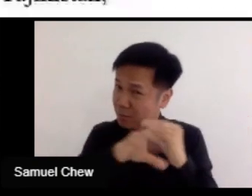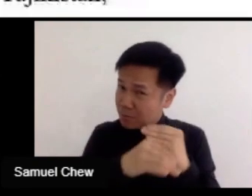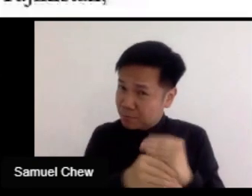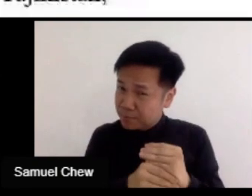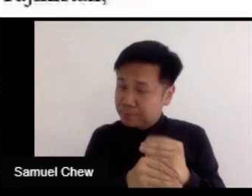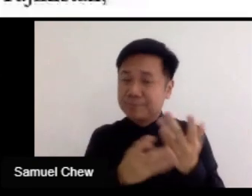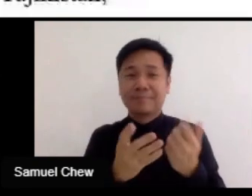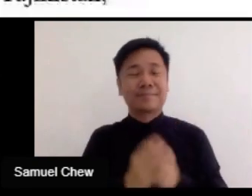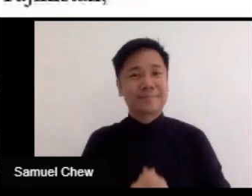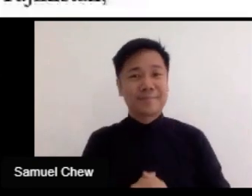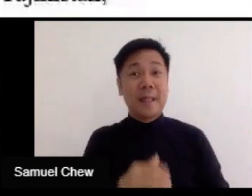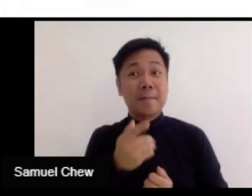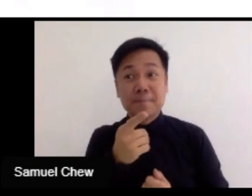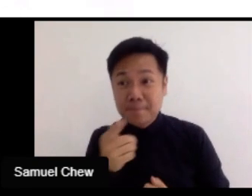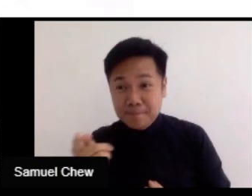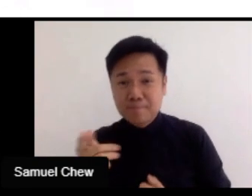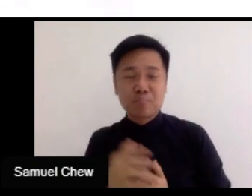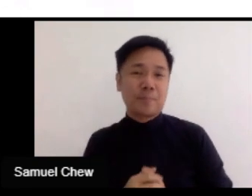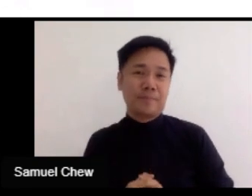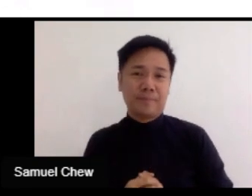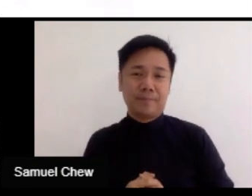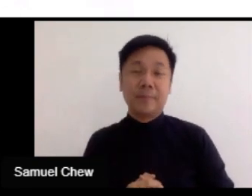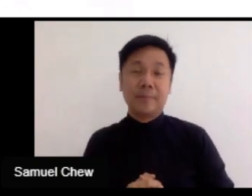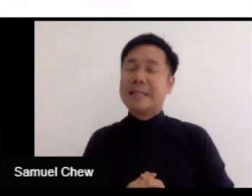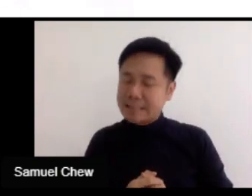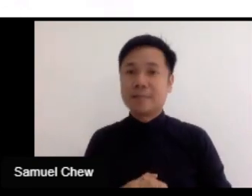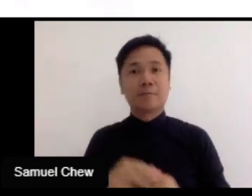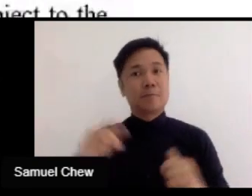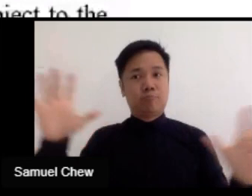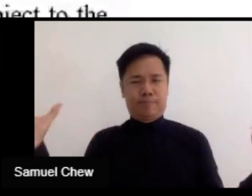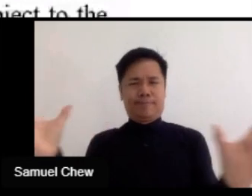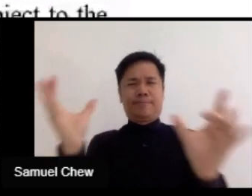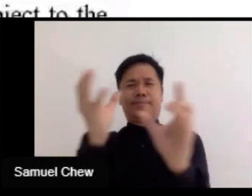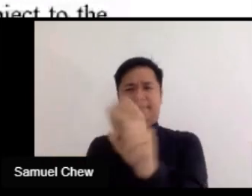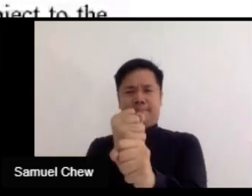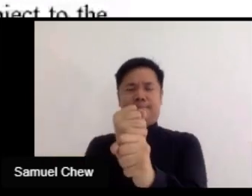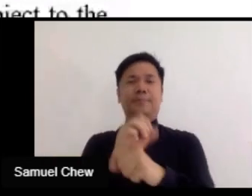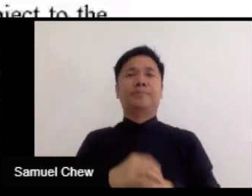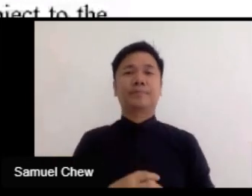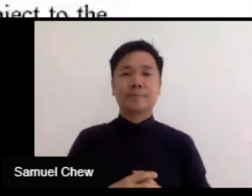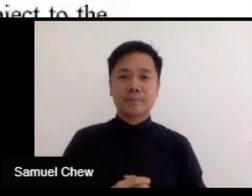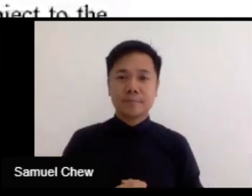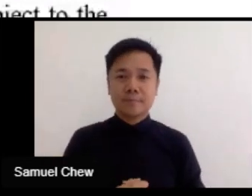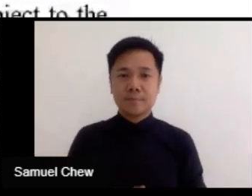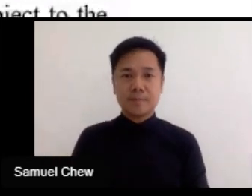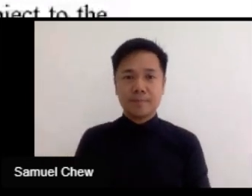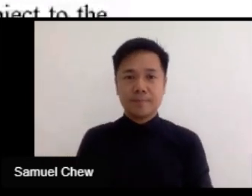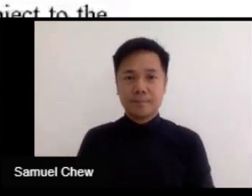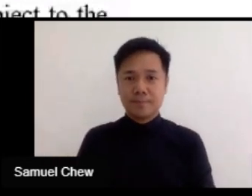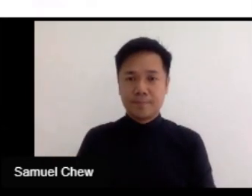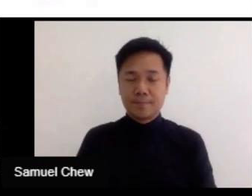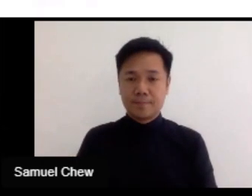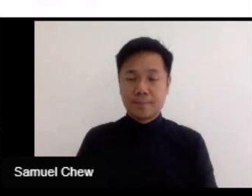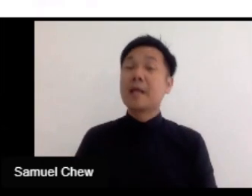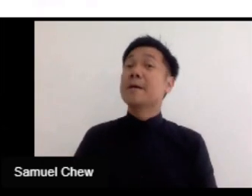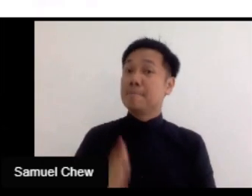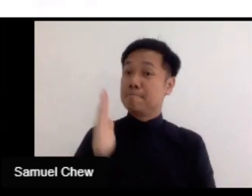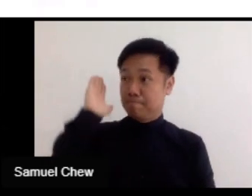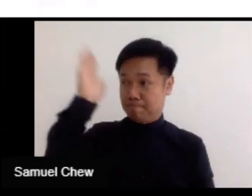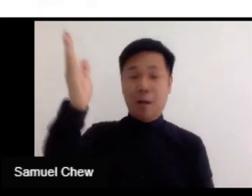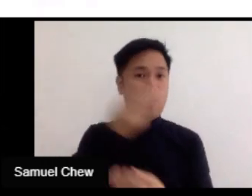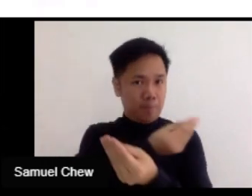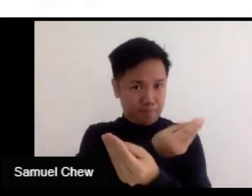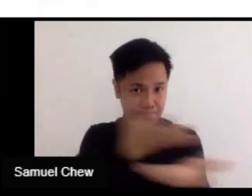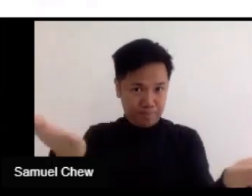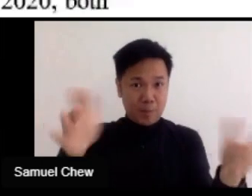But noting that it will be a very brief summary, first we'll get it cleared through the chair and circulate it through the member states.